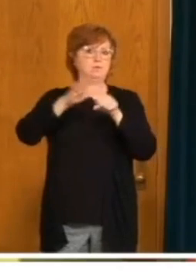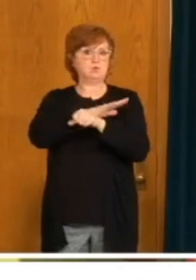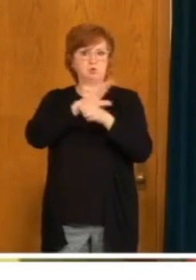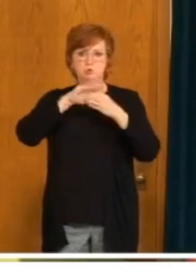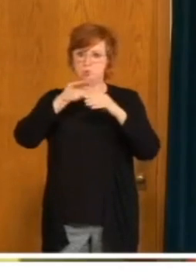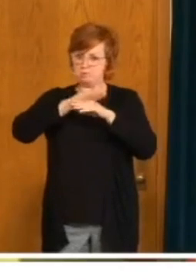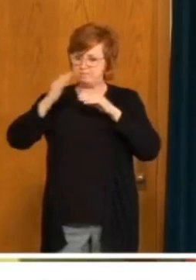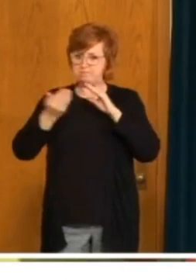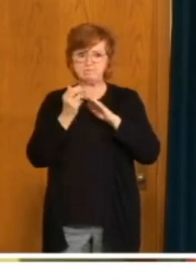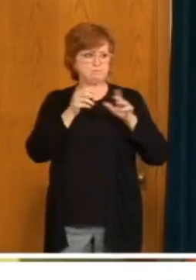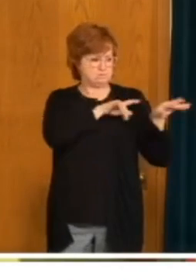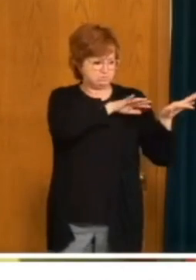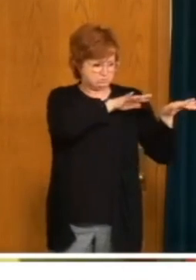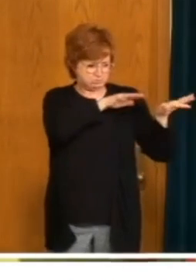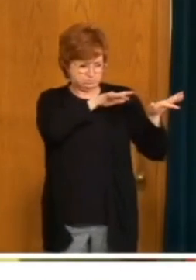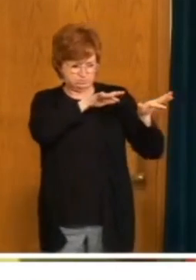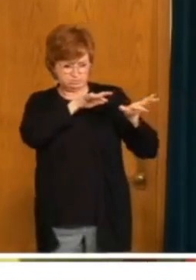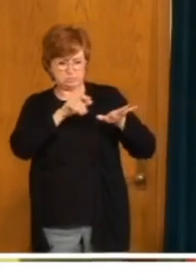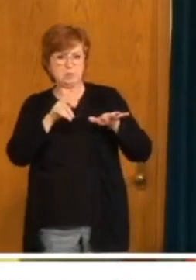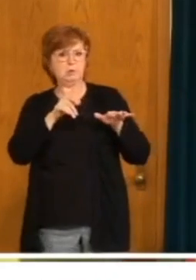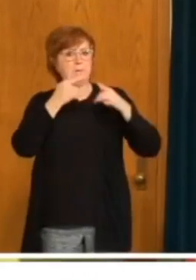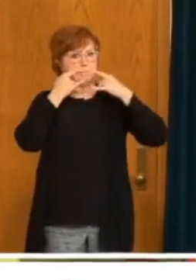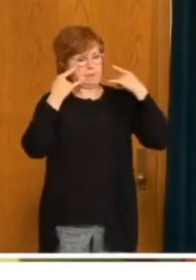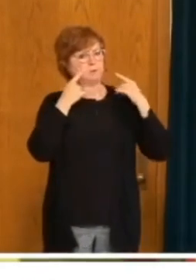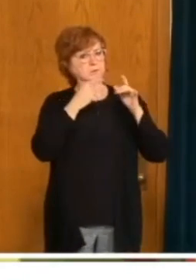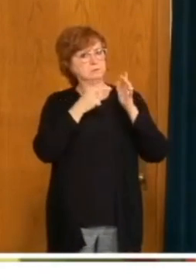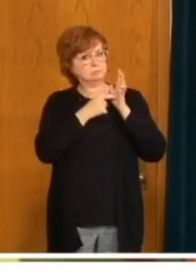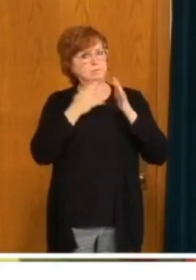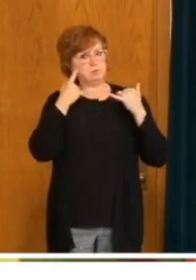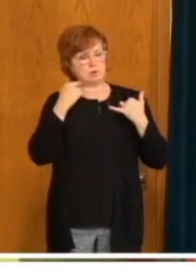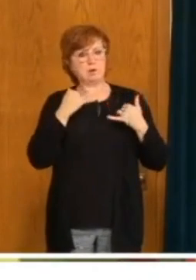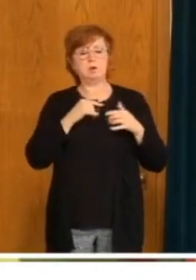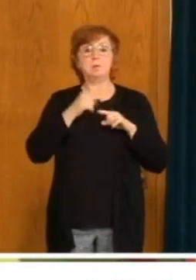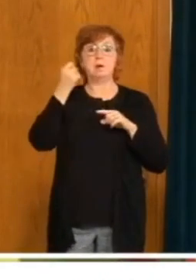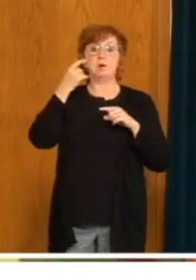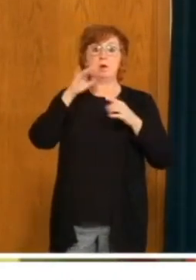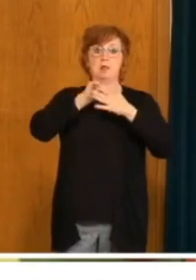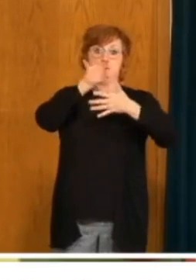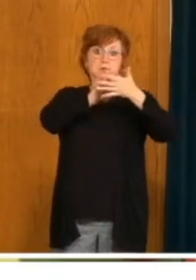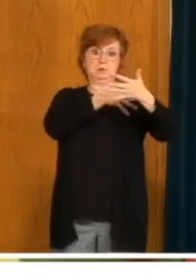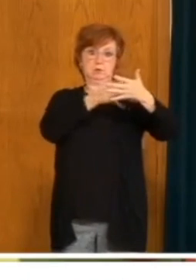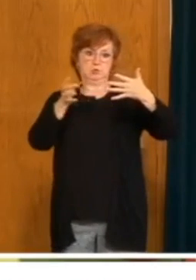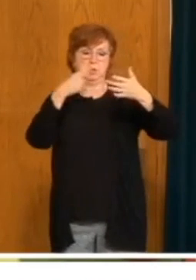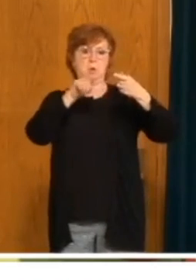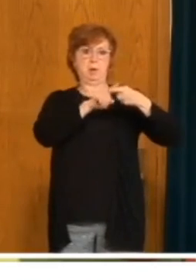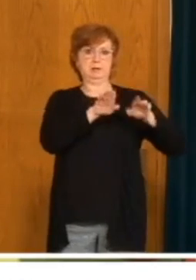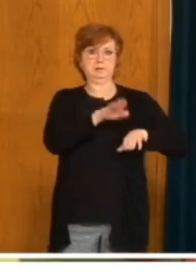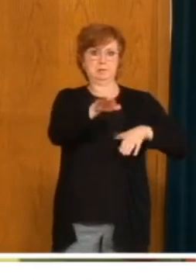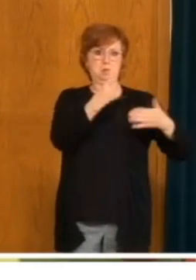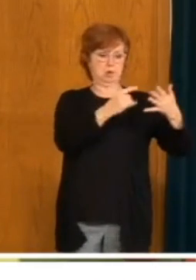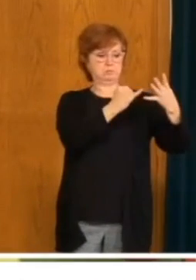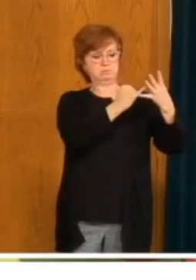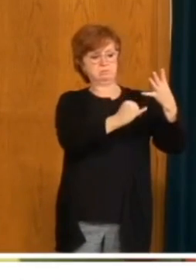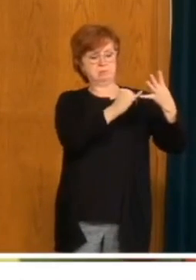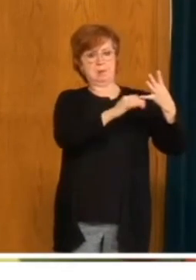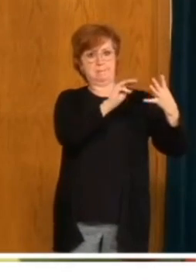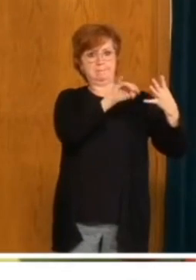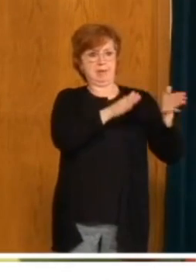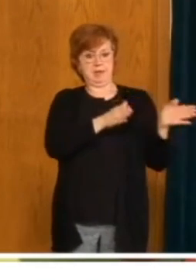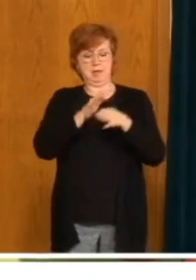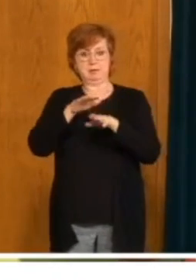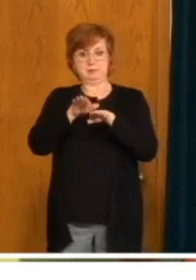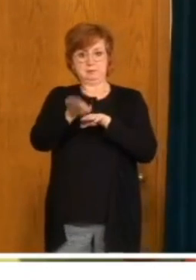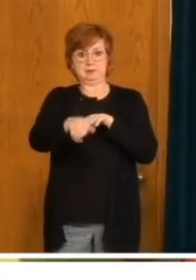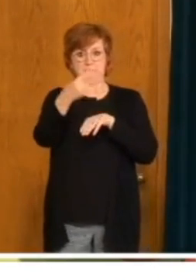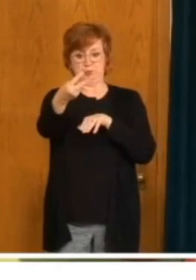Based on the current rate of vaccinations, the province should enter step one sometime in the last week of May. Step two, likely in about